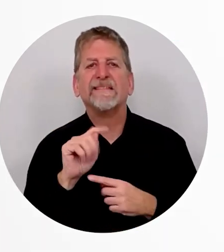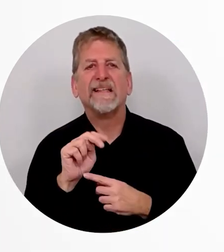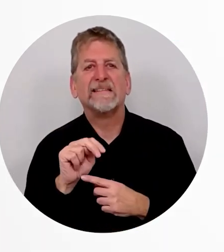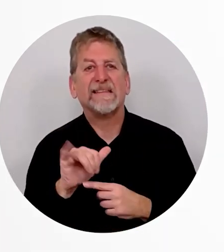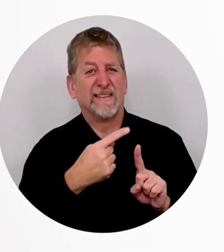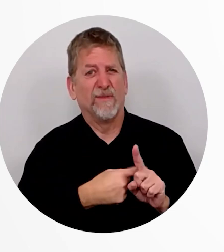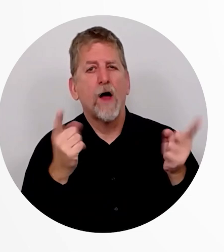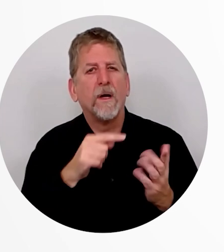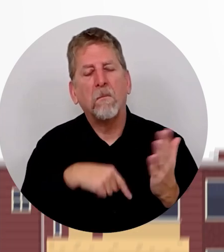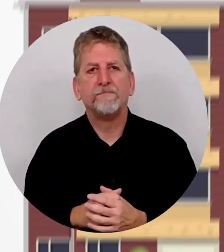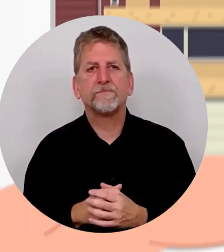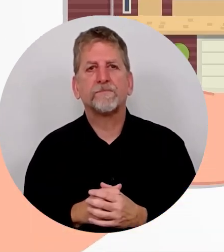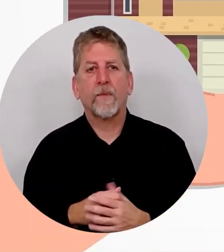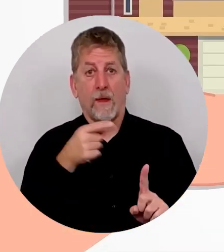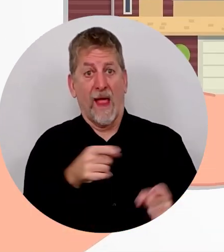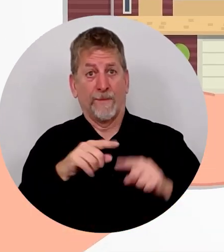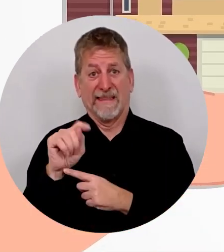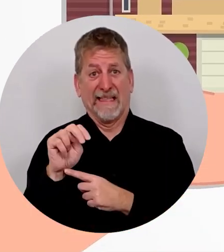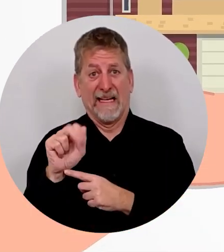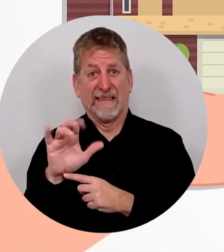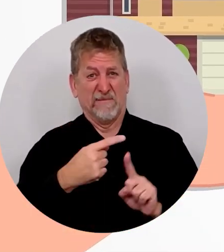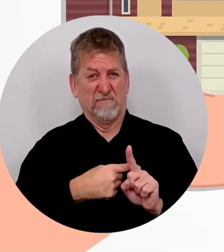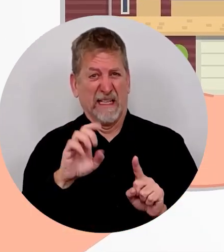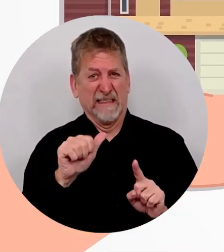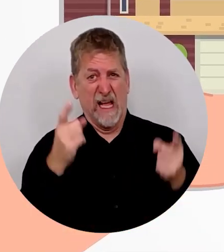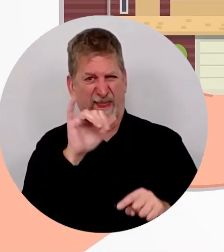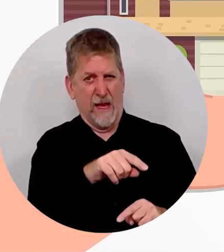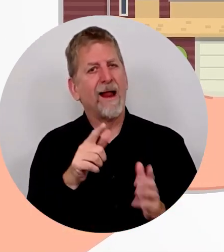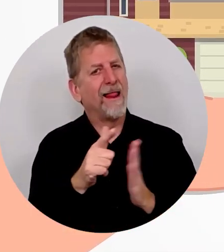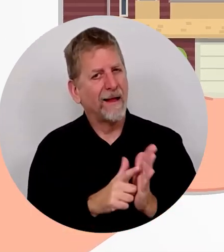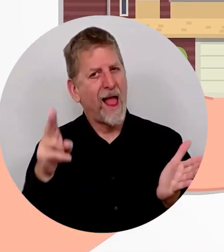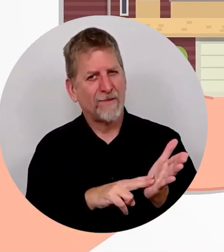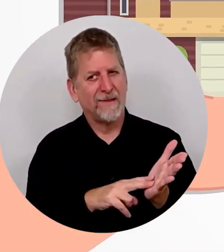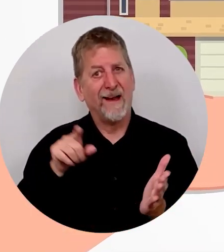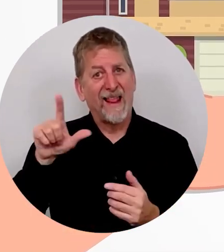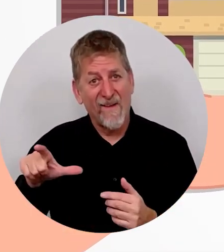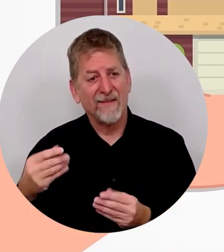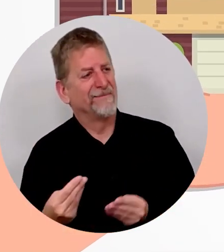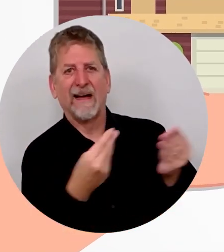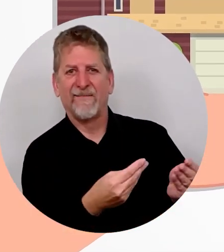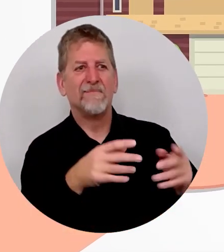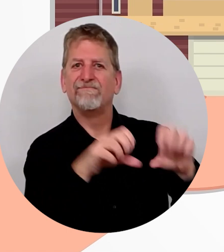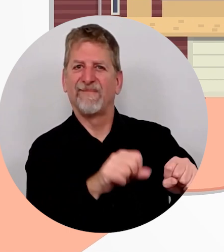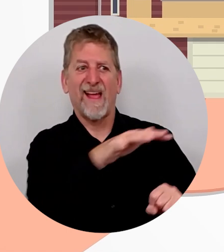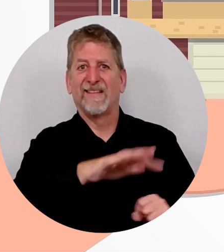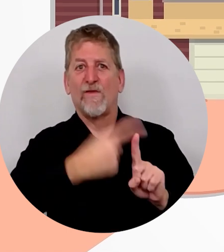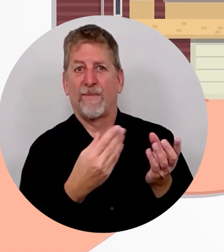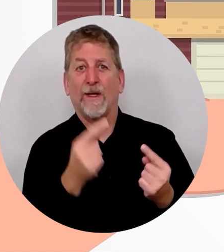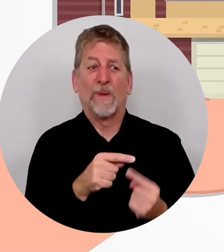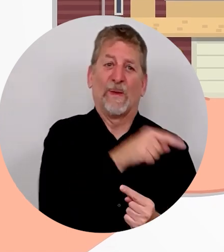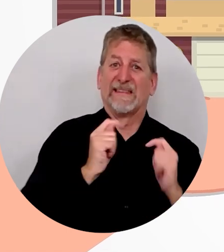is the legal contract where a landlord gives possession of a rental property to a tenant in exchange for rent. It includes the terms